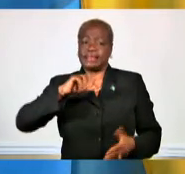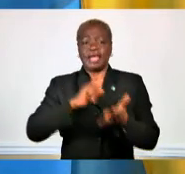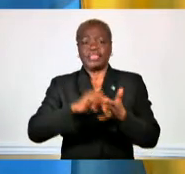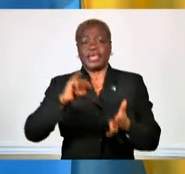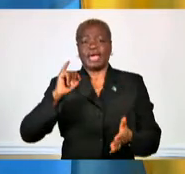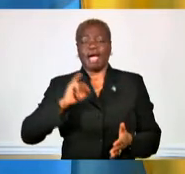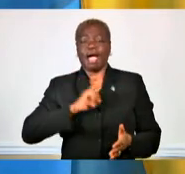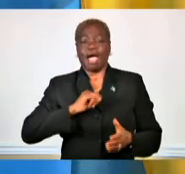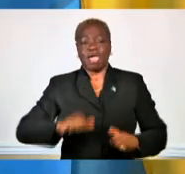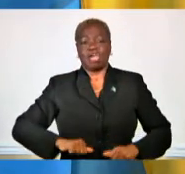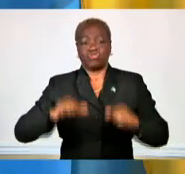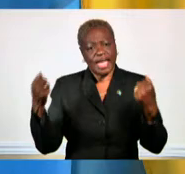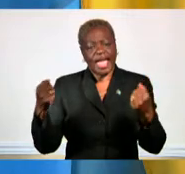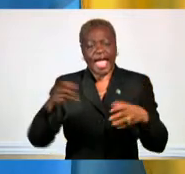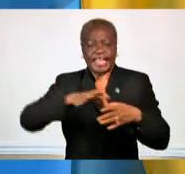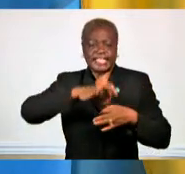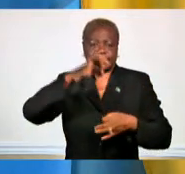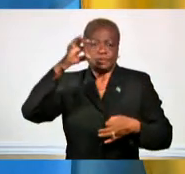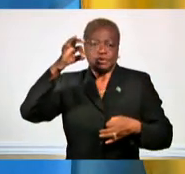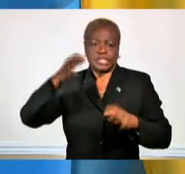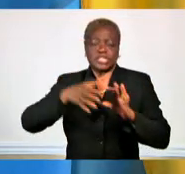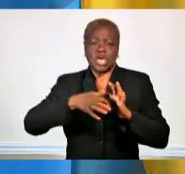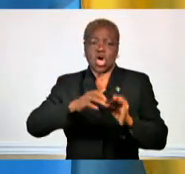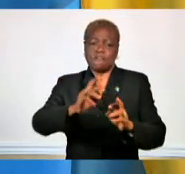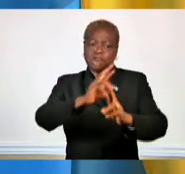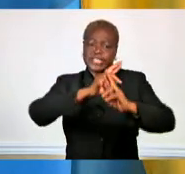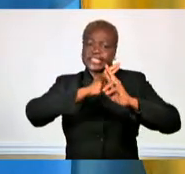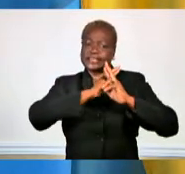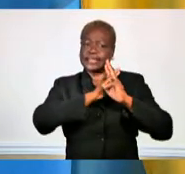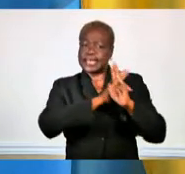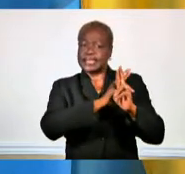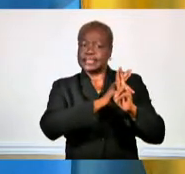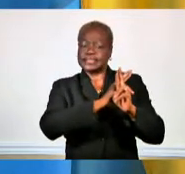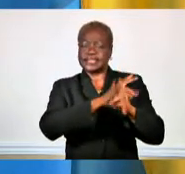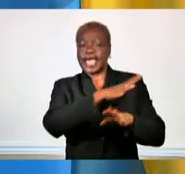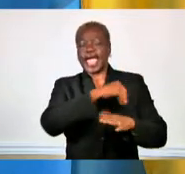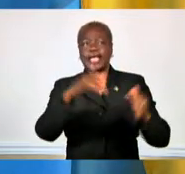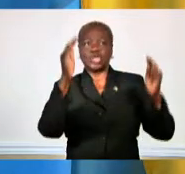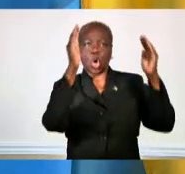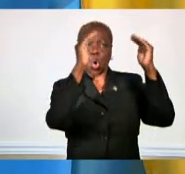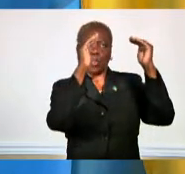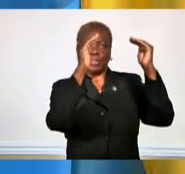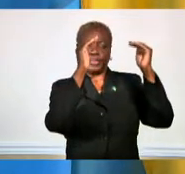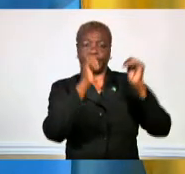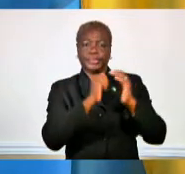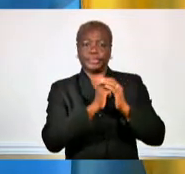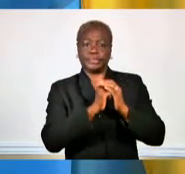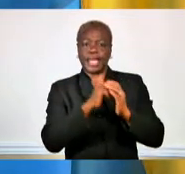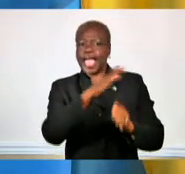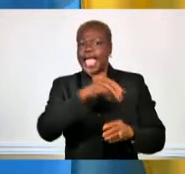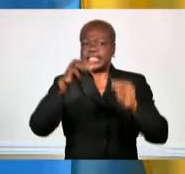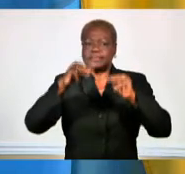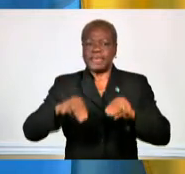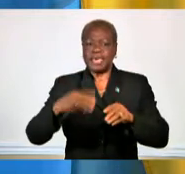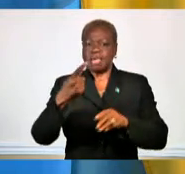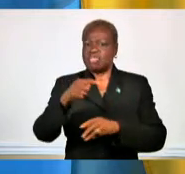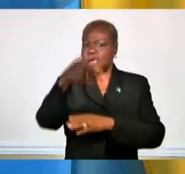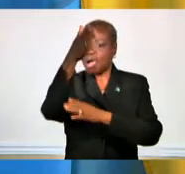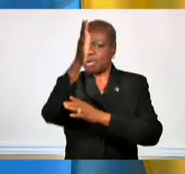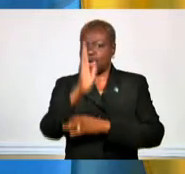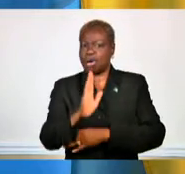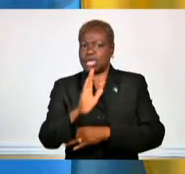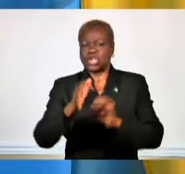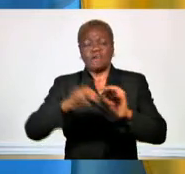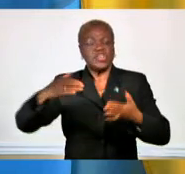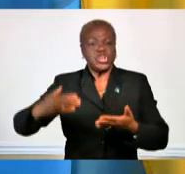you as fellow of resilience and hope. And may the God of